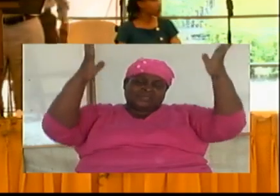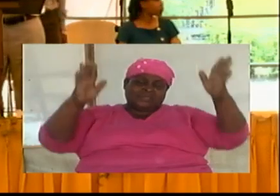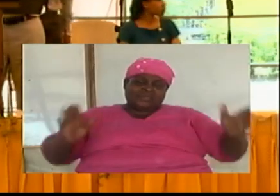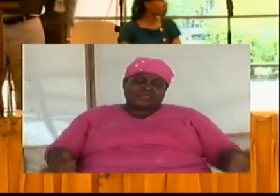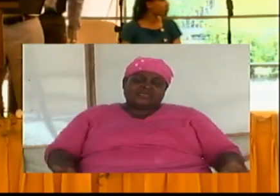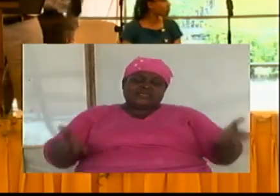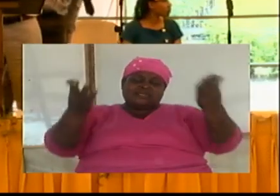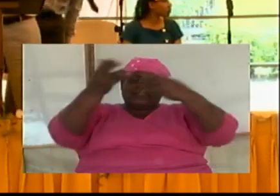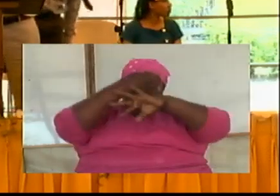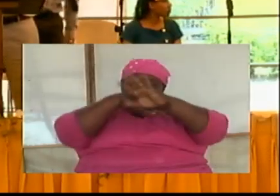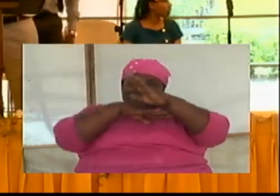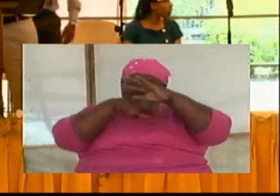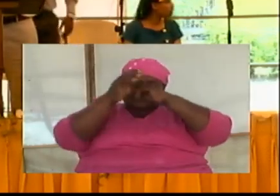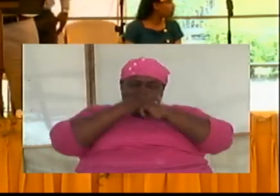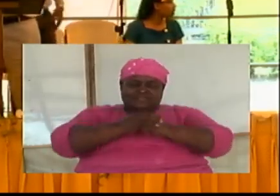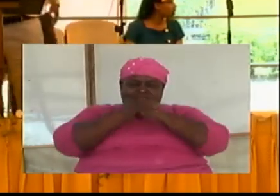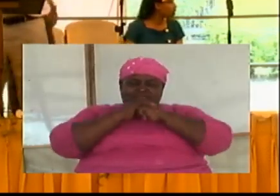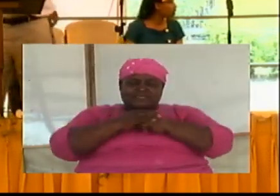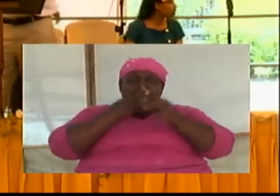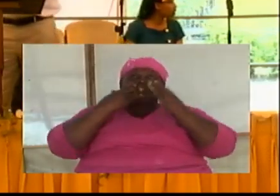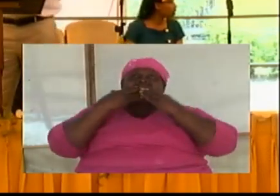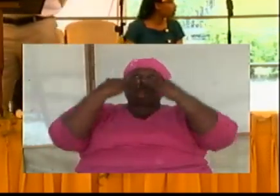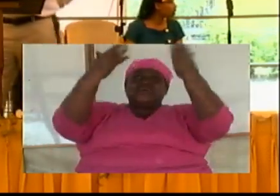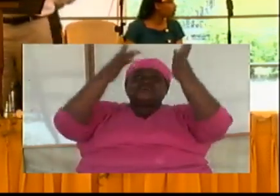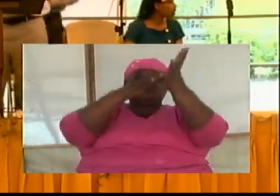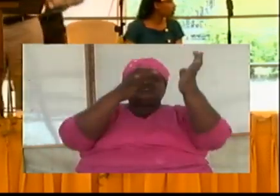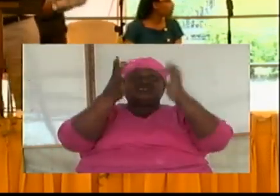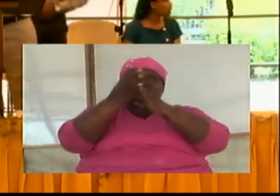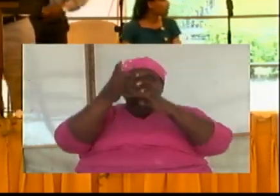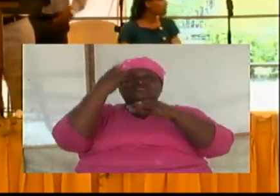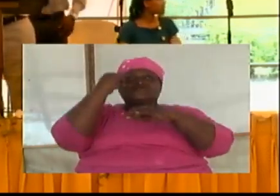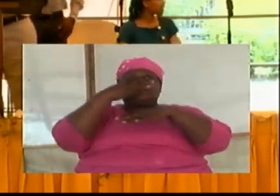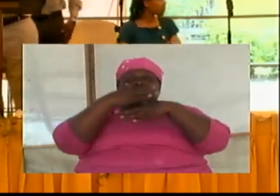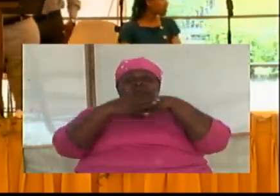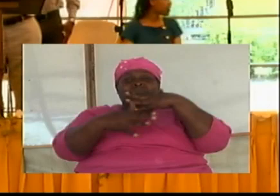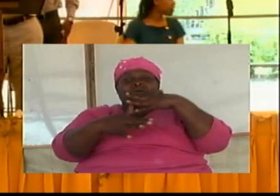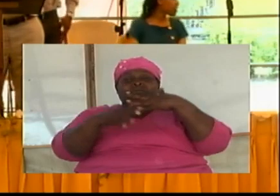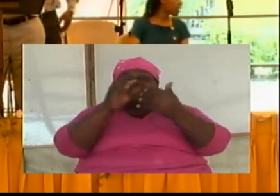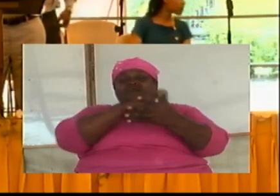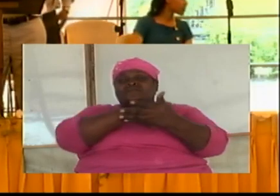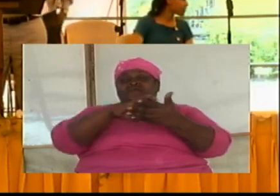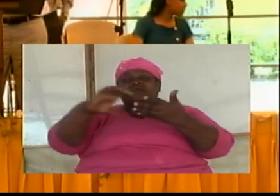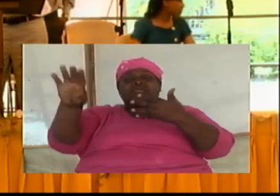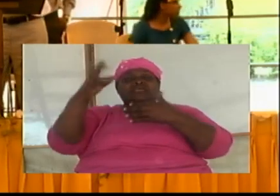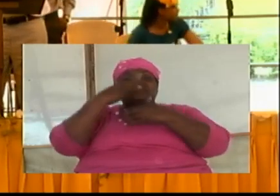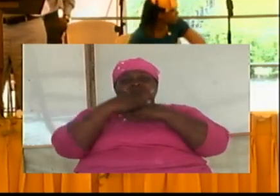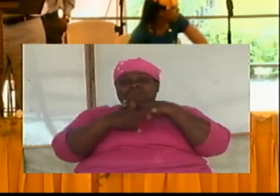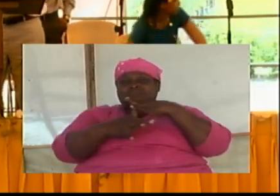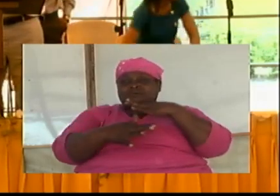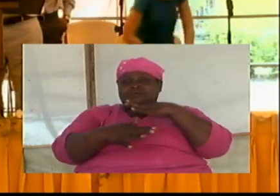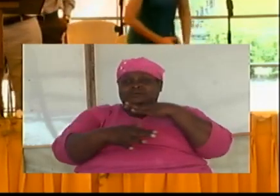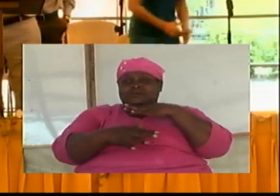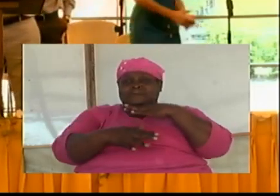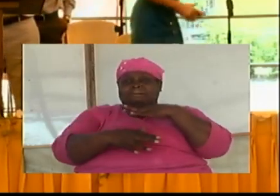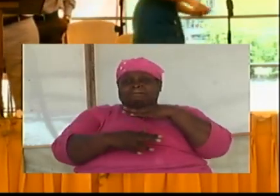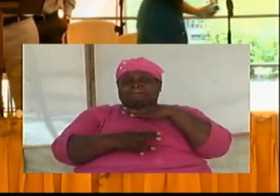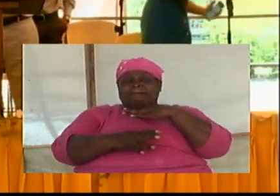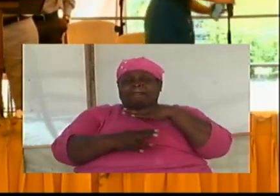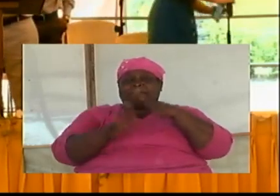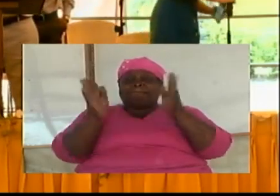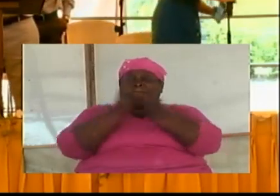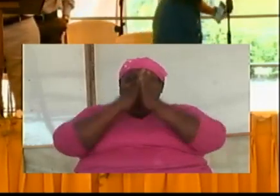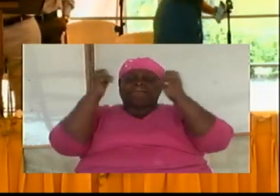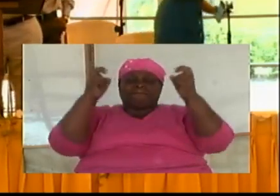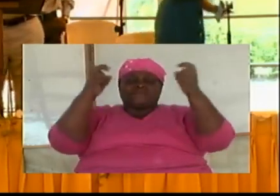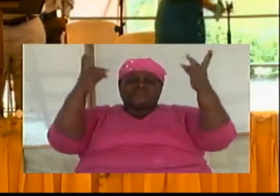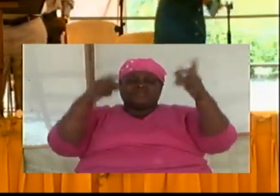and worship Him. Thank Him for the blood. Thank Him for that cleansing blood. Hallelujah. Hallelujah. When